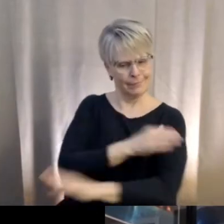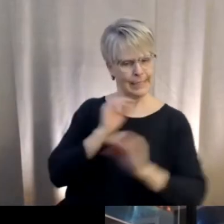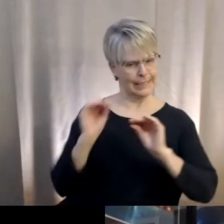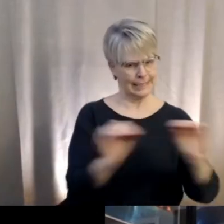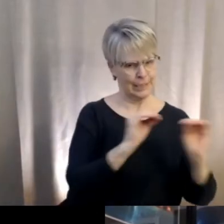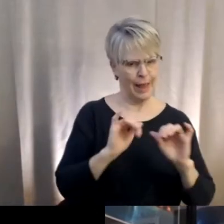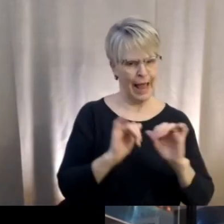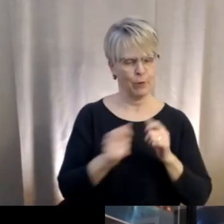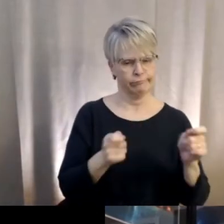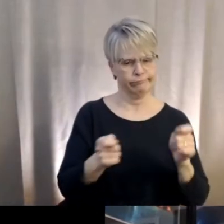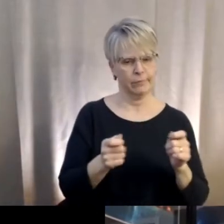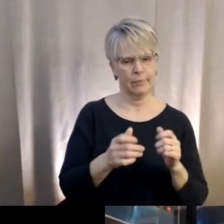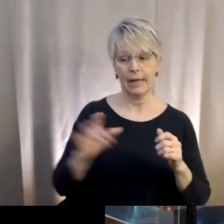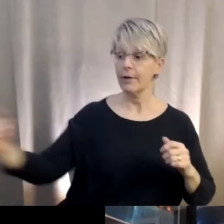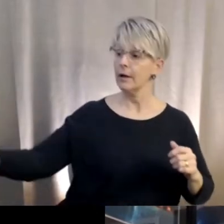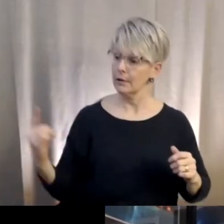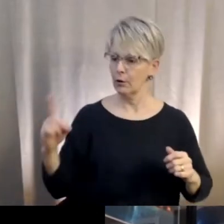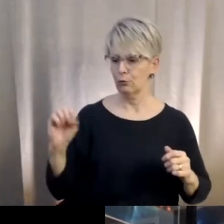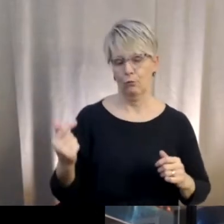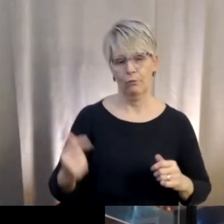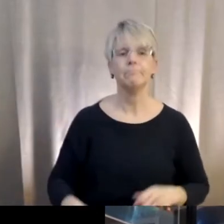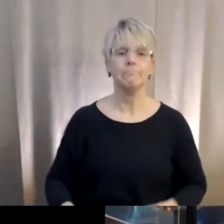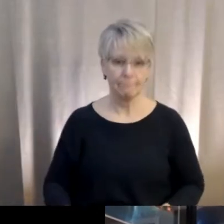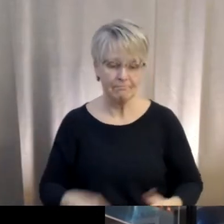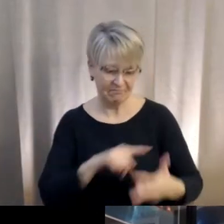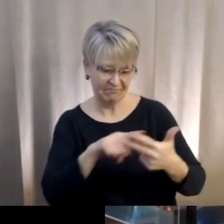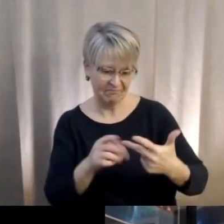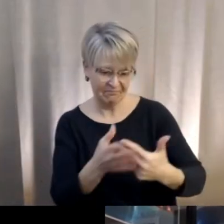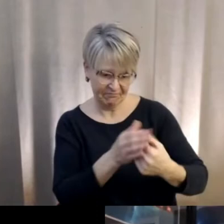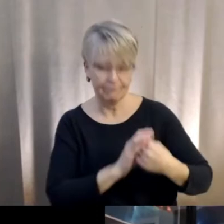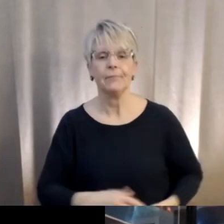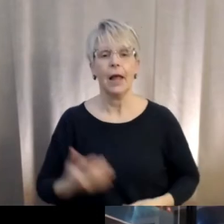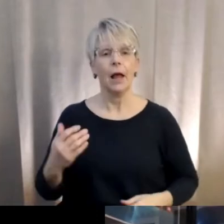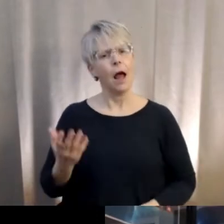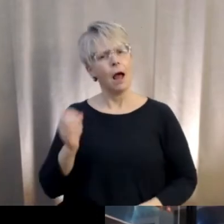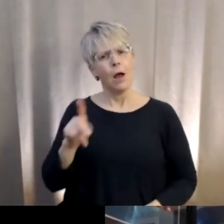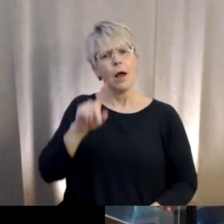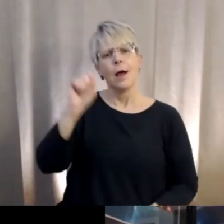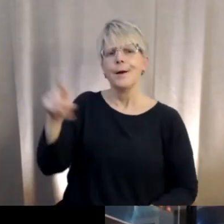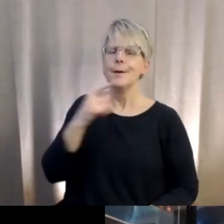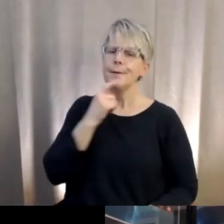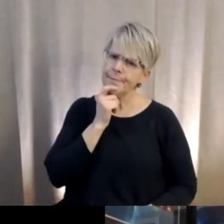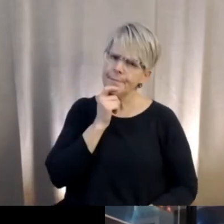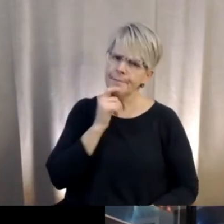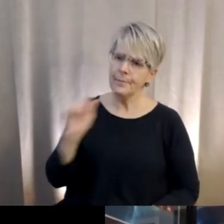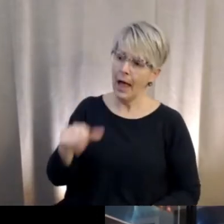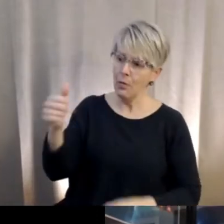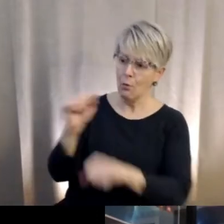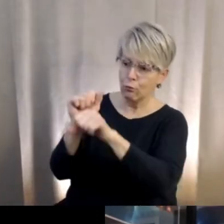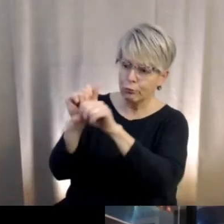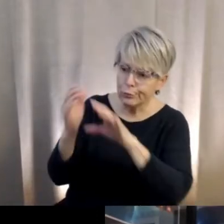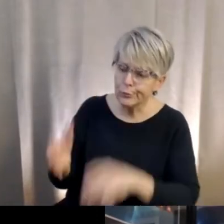What are some of the things that you think whether it's other employees or just, you